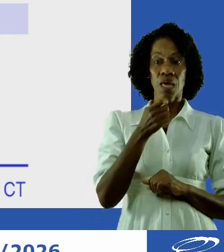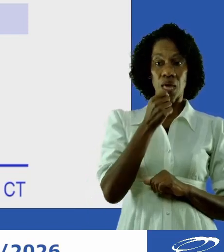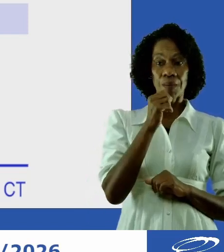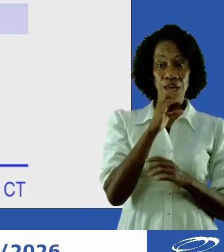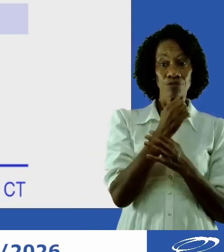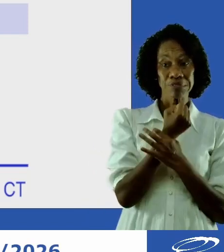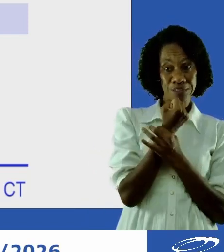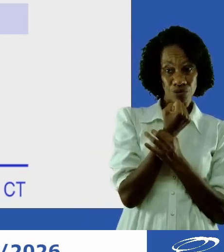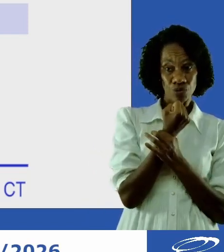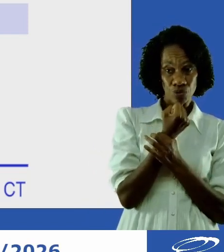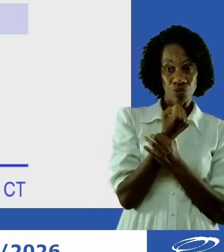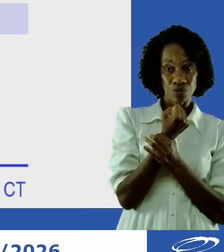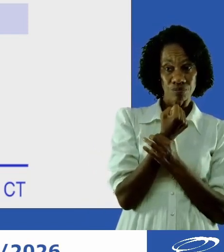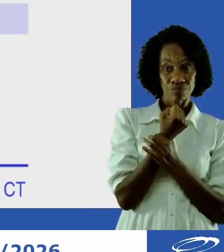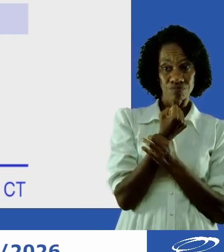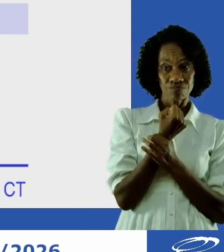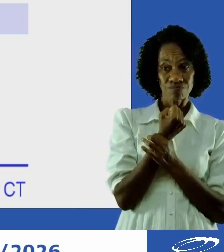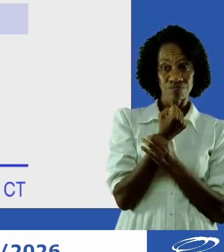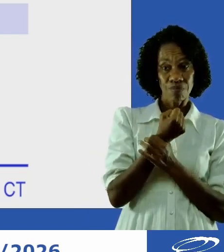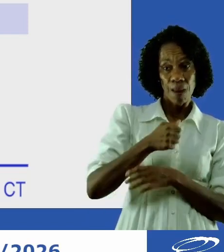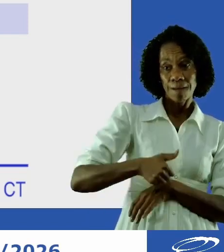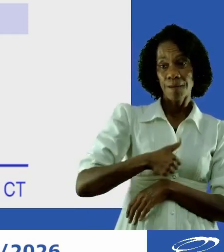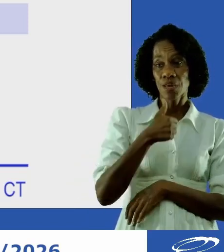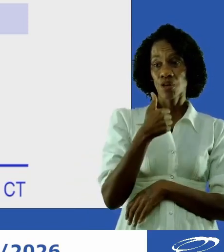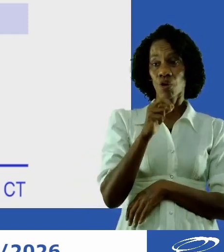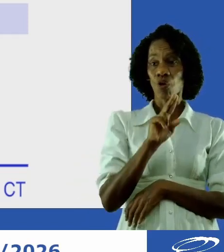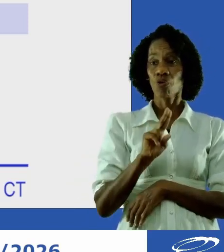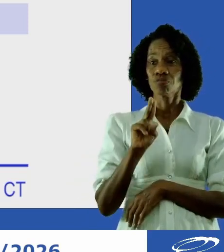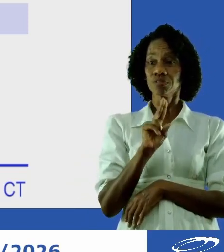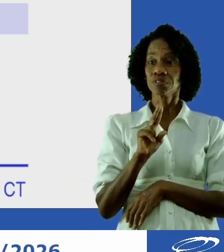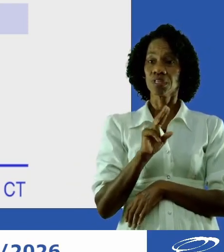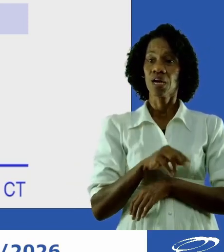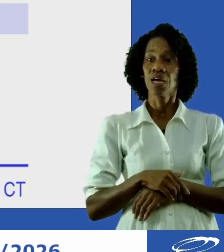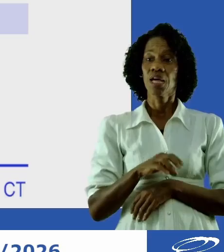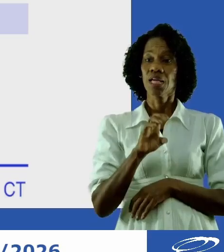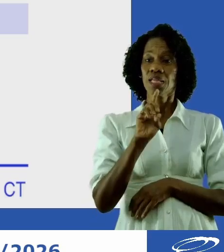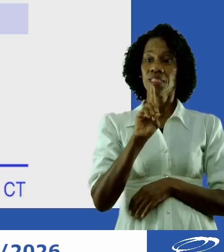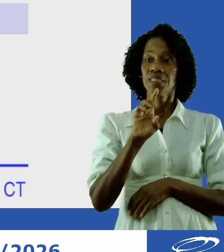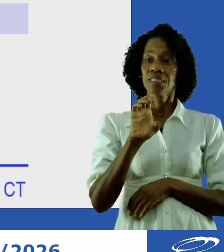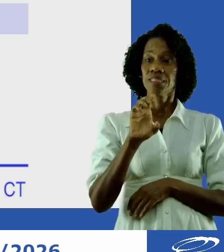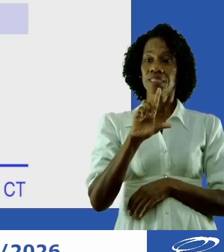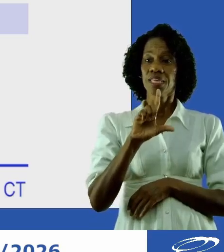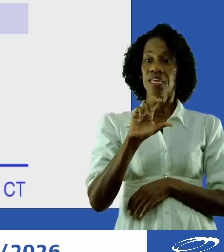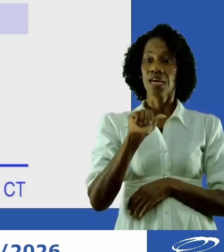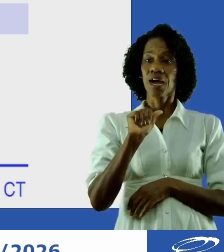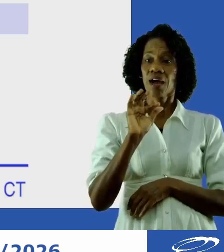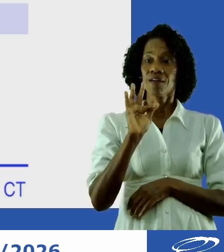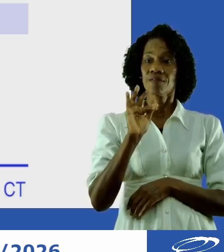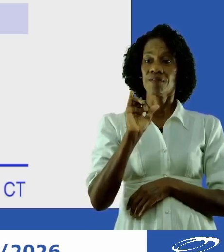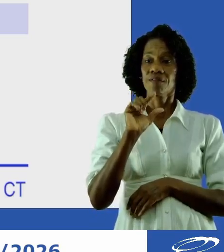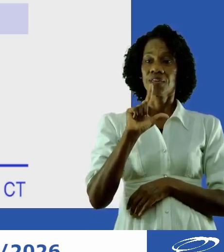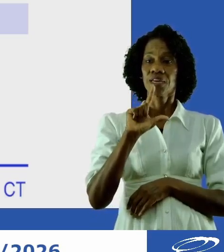with delafloxacin plus rifampin in patients with prosthetic joint infection with good